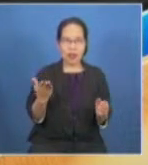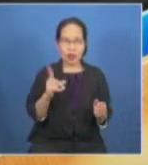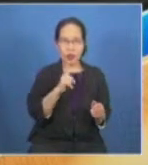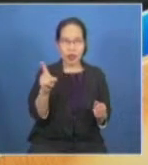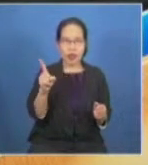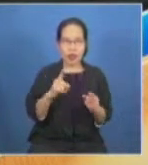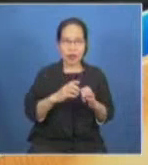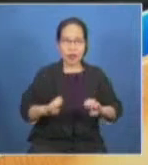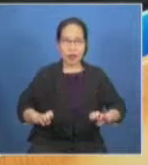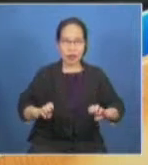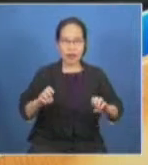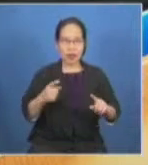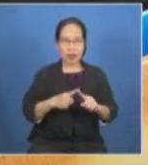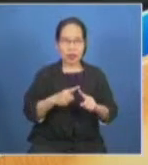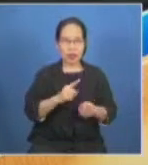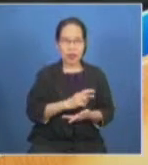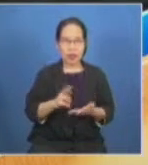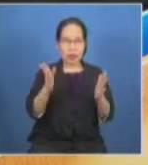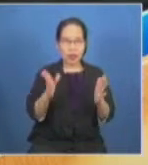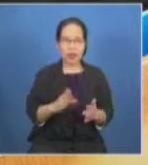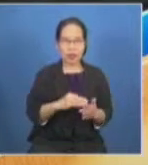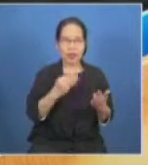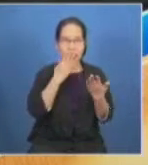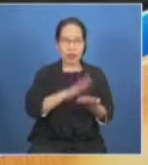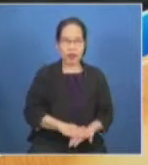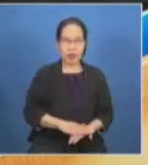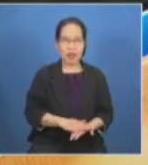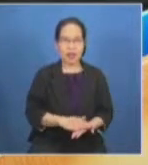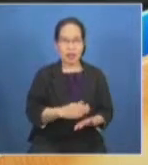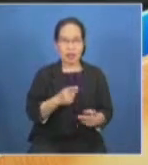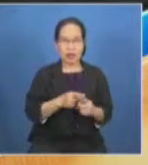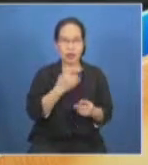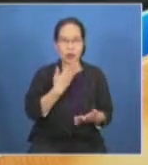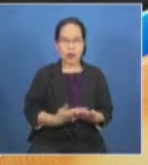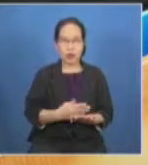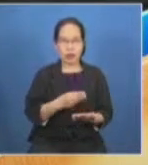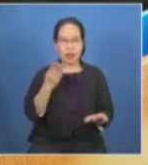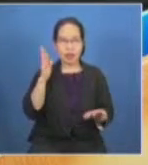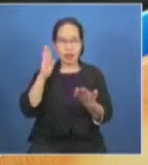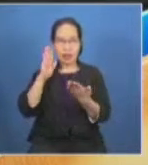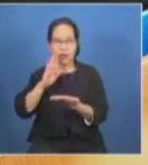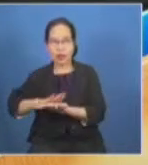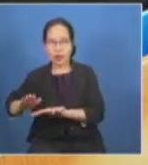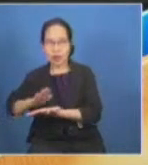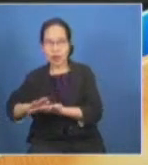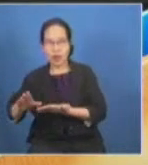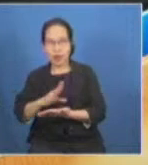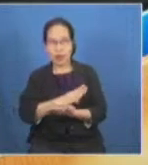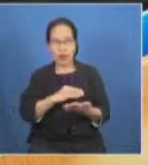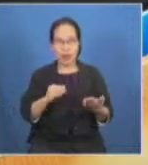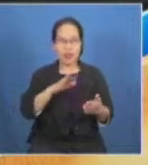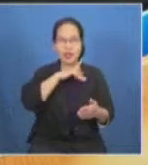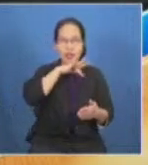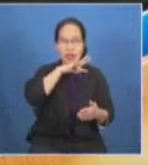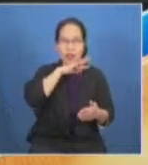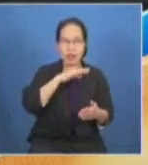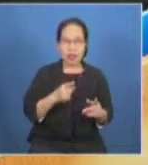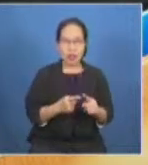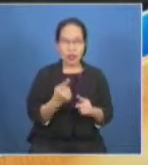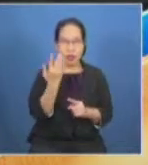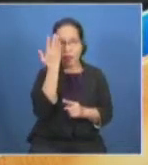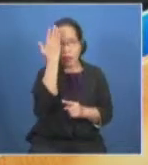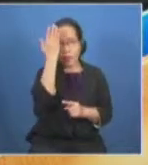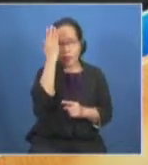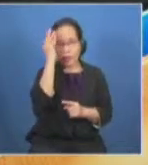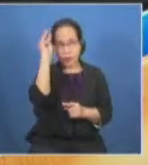alike to all. There's one event to the righteous and to the wicked, to the good and to the clean, and to the unclean, to